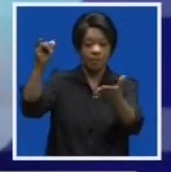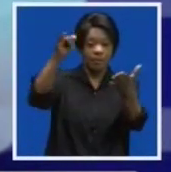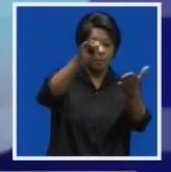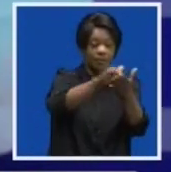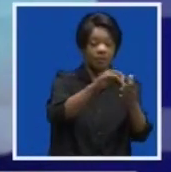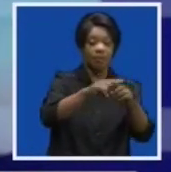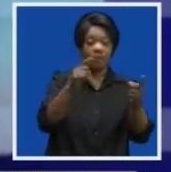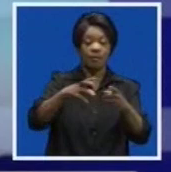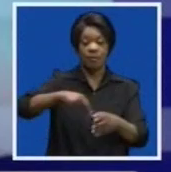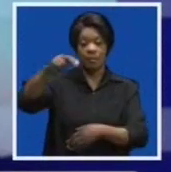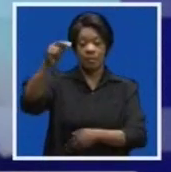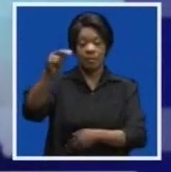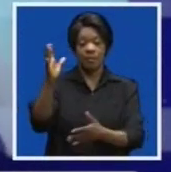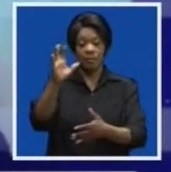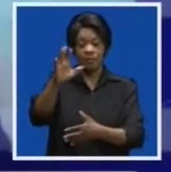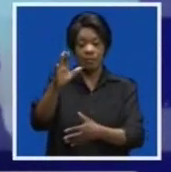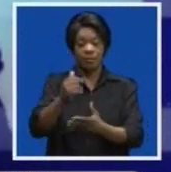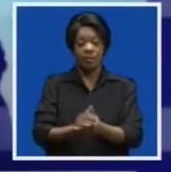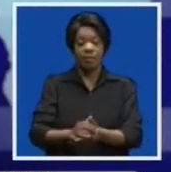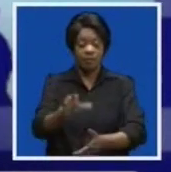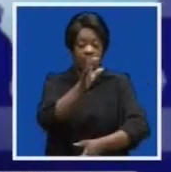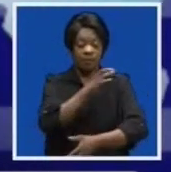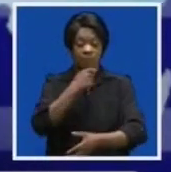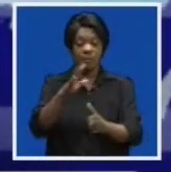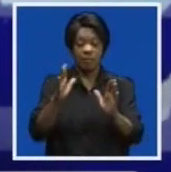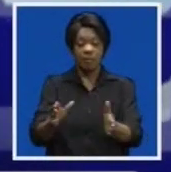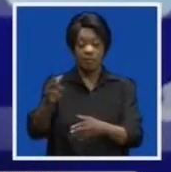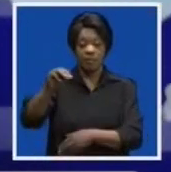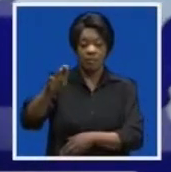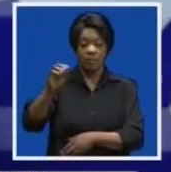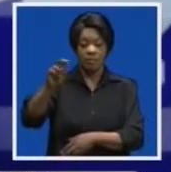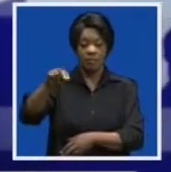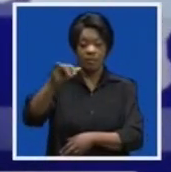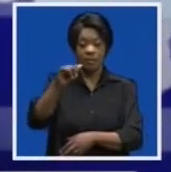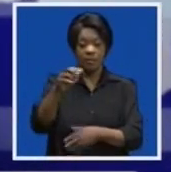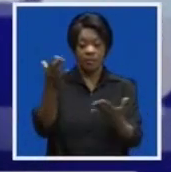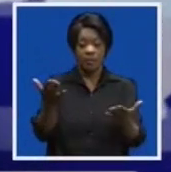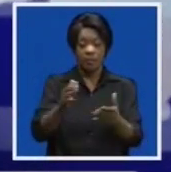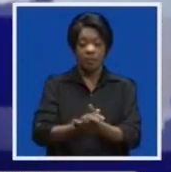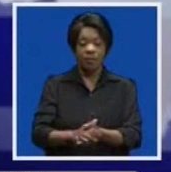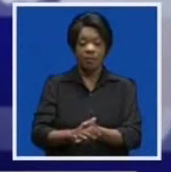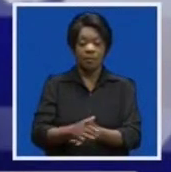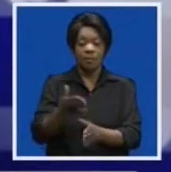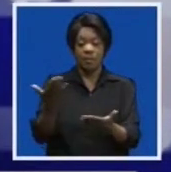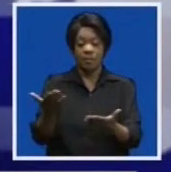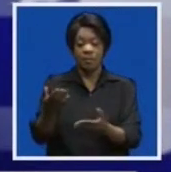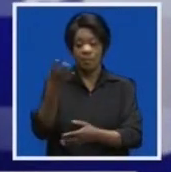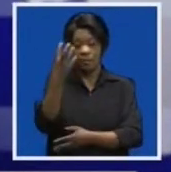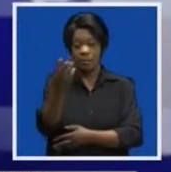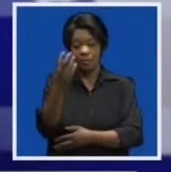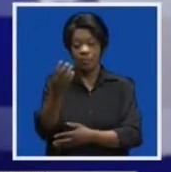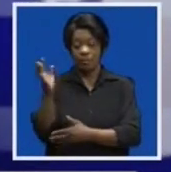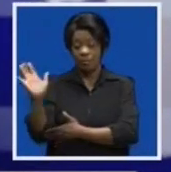yesterday. Northern Province Police Commissioner Richard Mwene announced that police arrested 4 UPND cadres